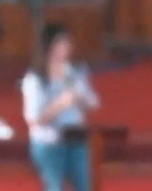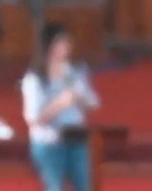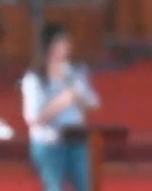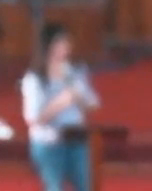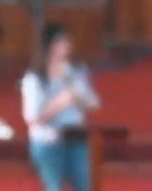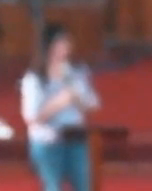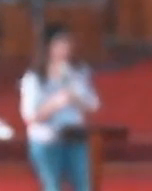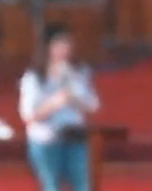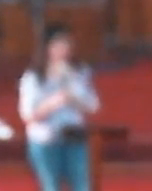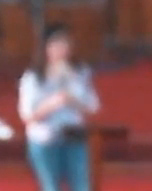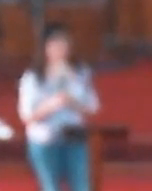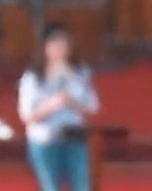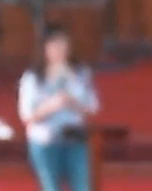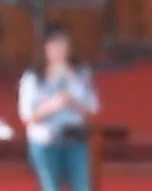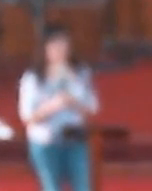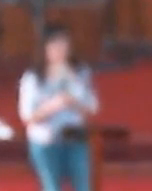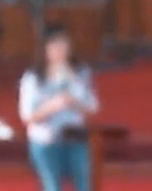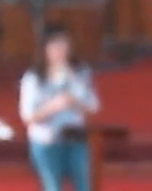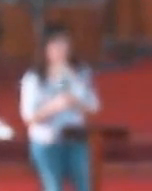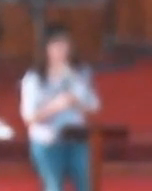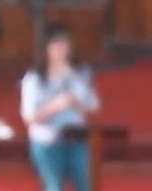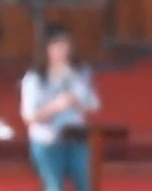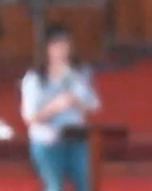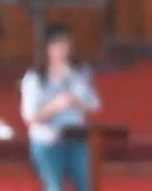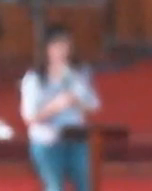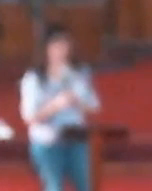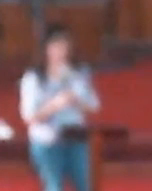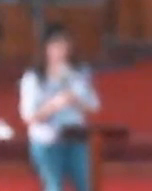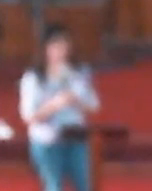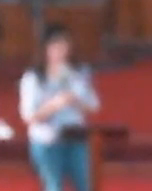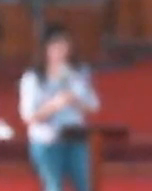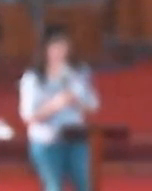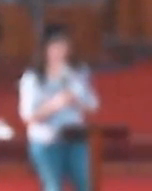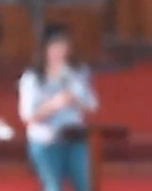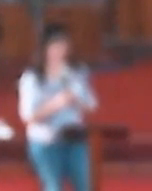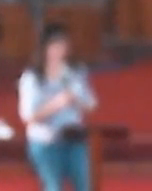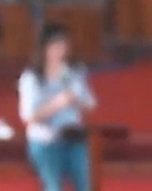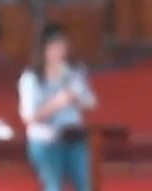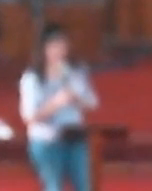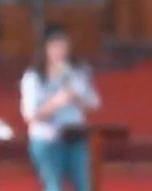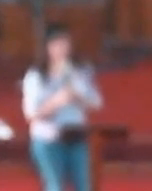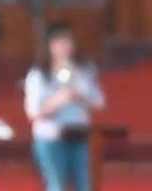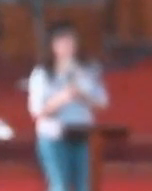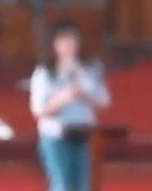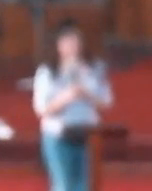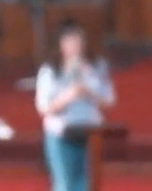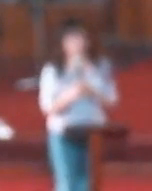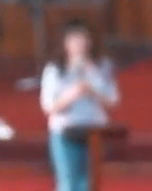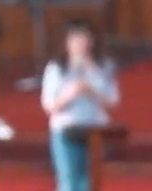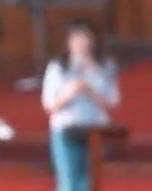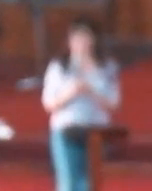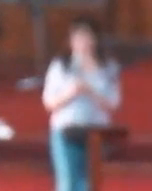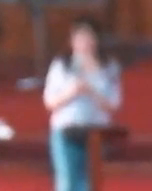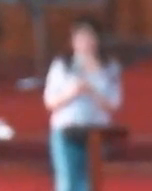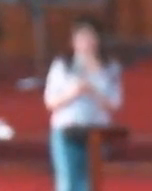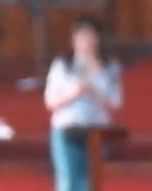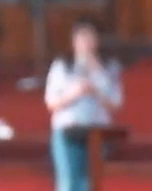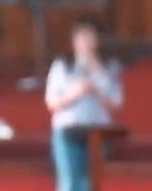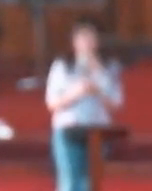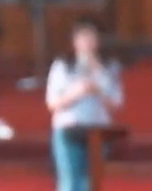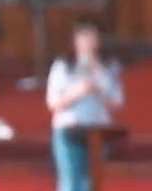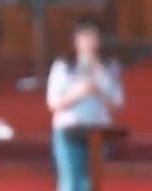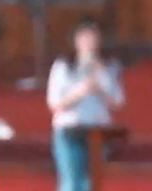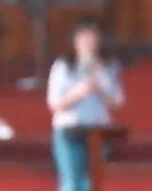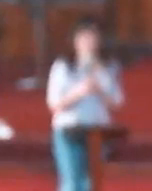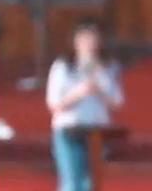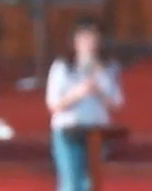Que todo lo que será atado en la tierra será atado en los cielos. Hay un versículo en Mateo 18 que habla de eso. There's a Bible verse that says whatever you